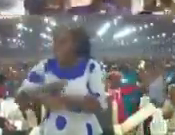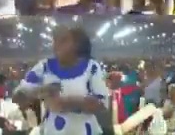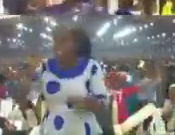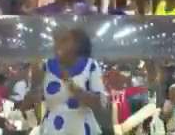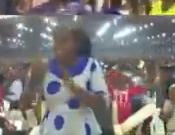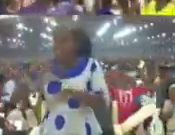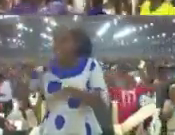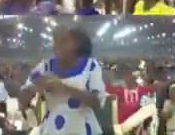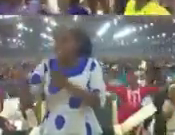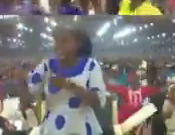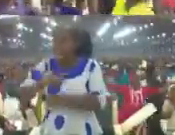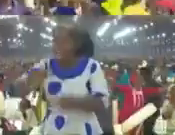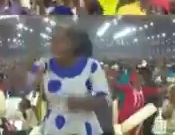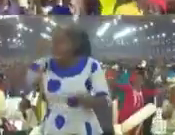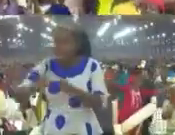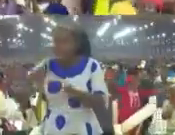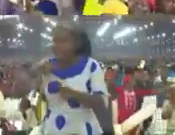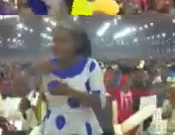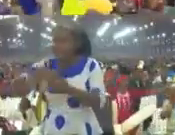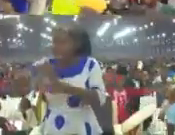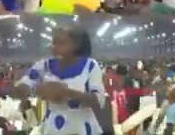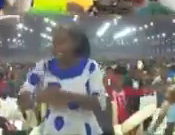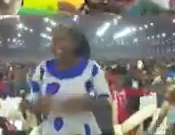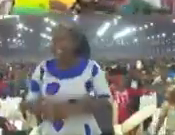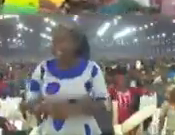Remember me tonight, Father.